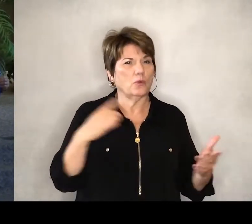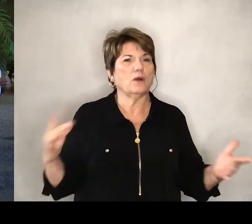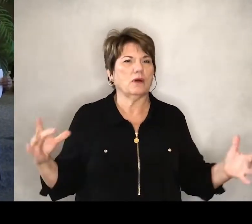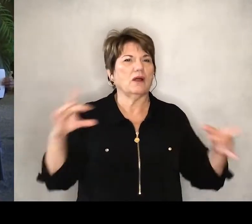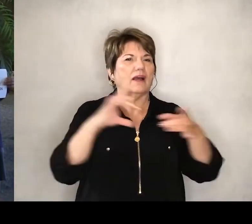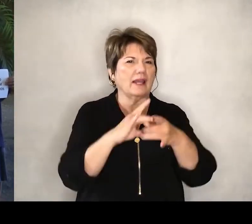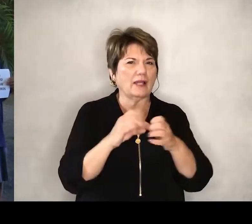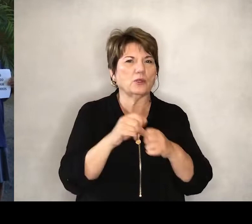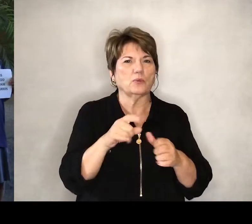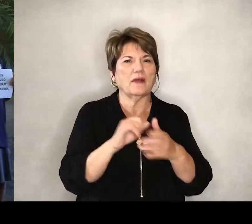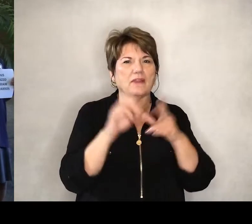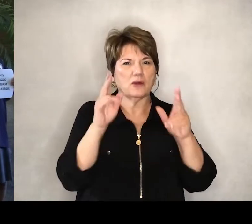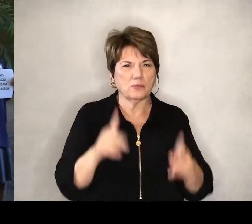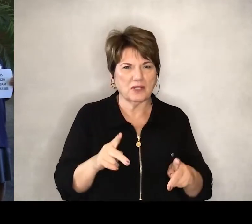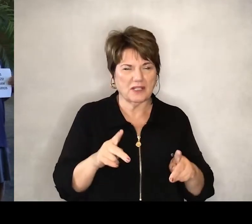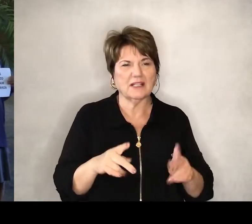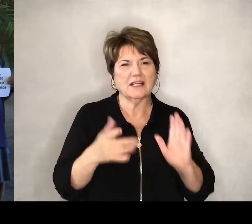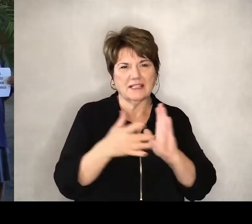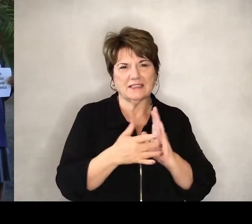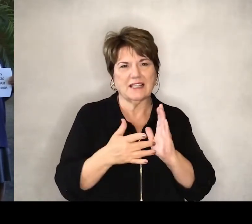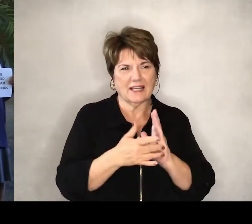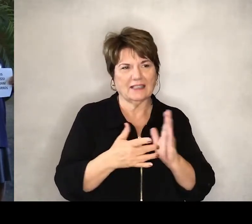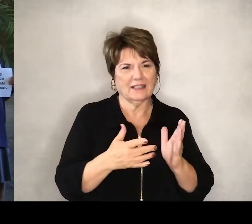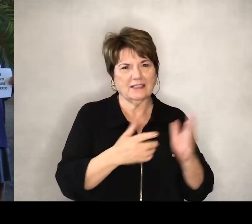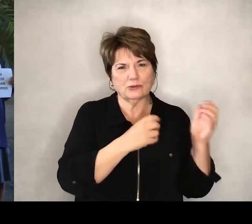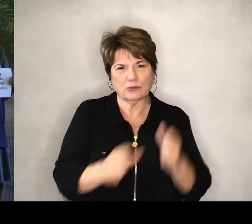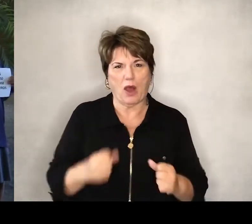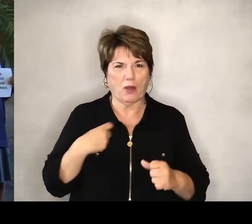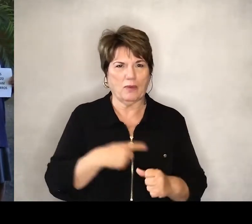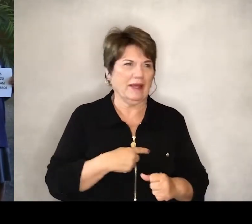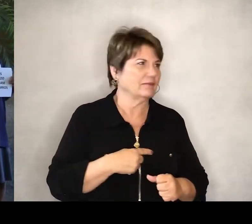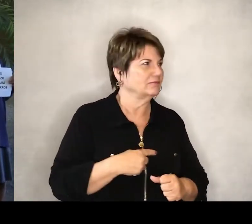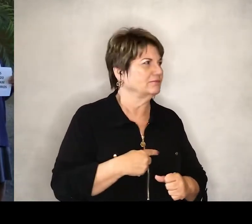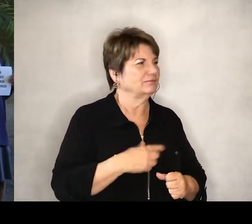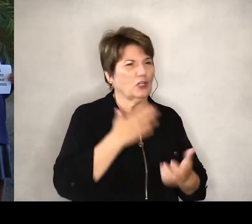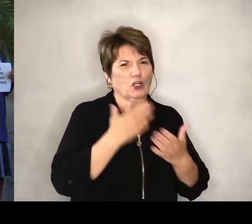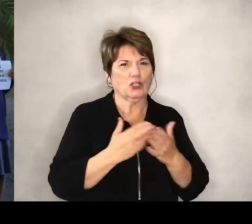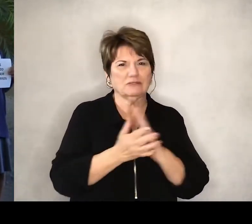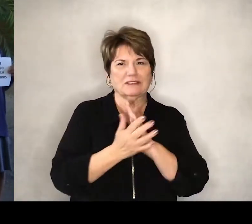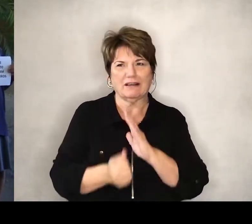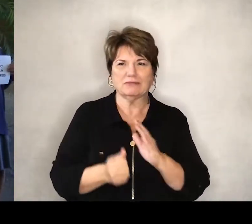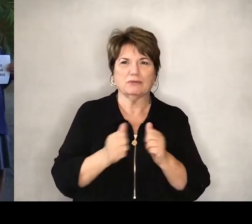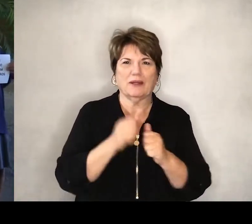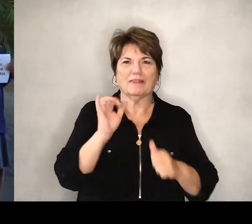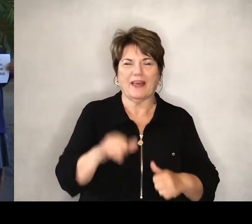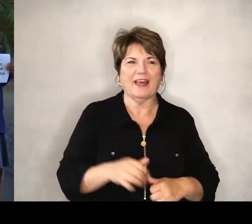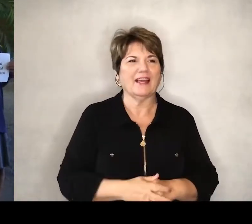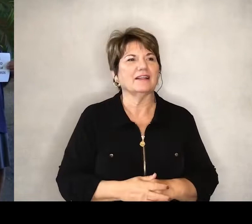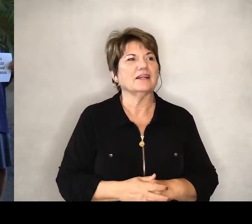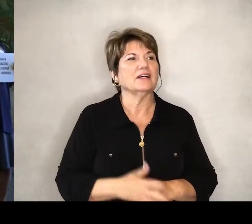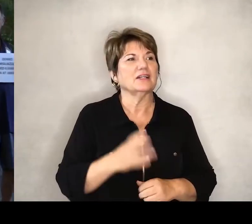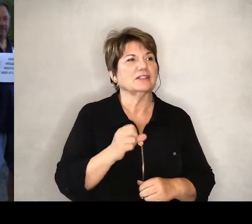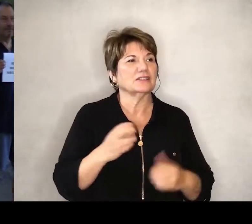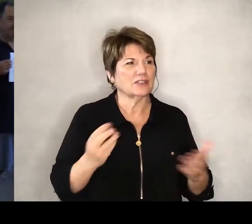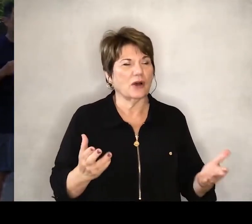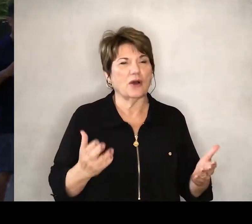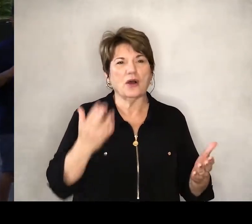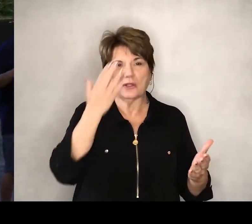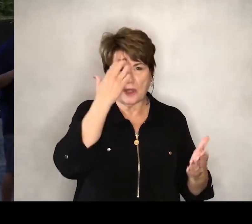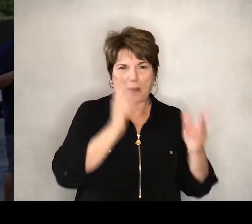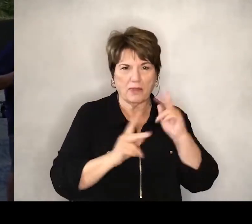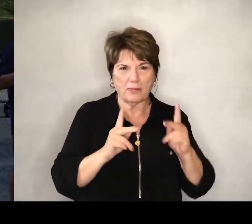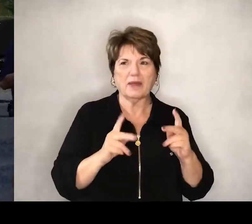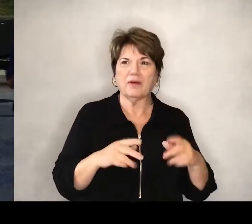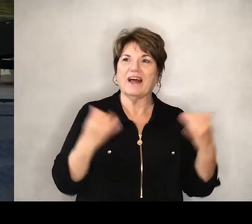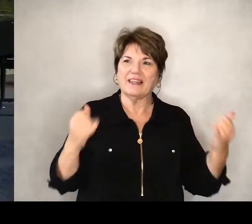you with that person, because that's how technically sound we are. That's awesome. Good? So come forward, get to know a small group leader, or get to know the people next